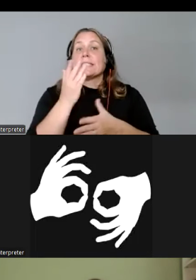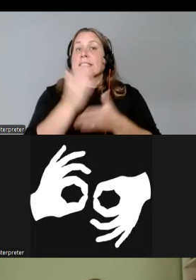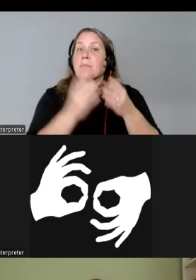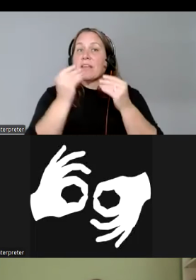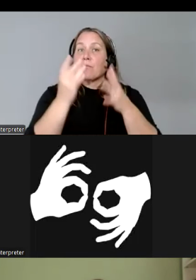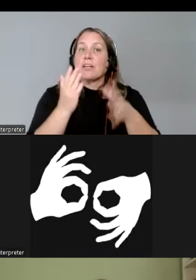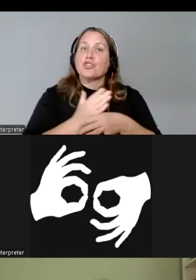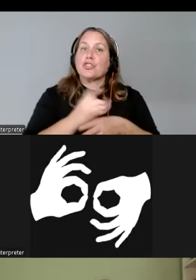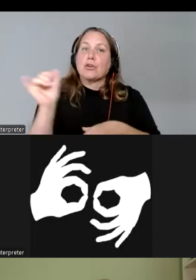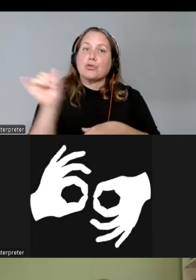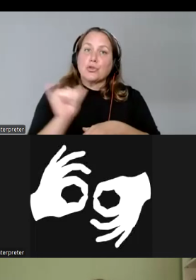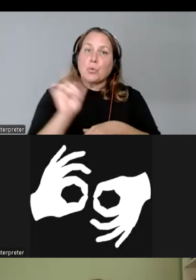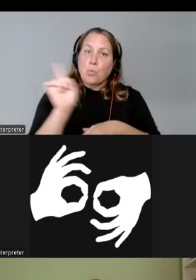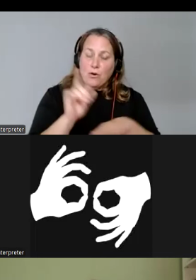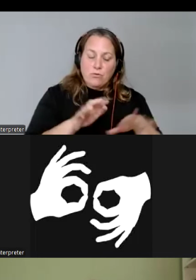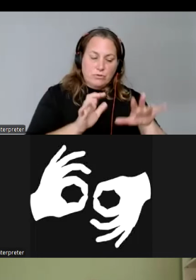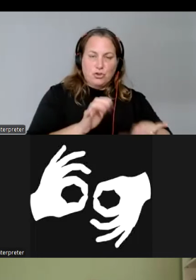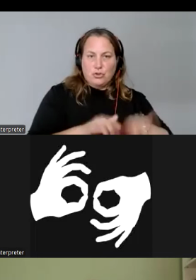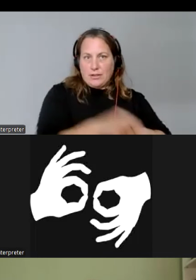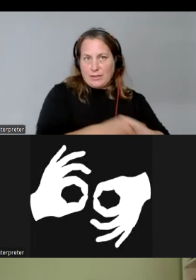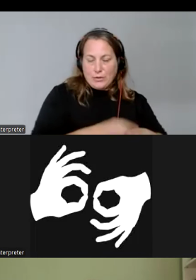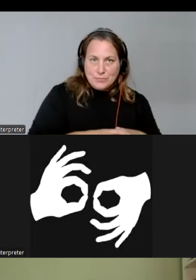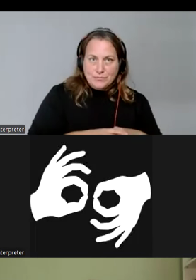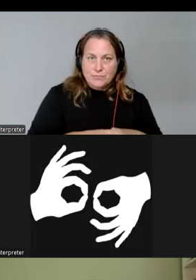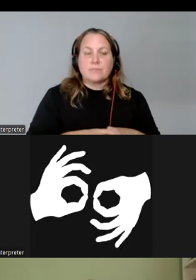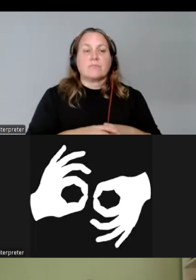slide decks, context,